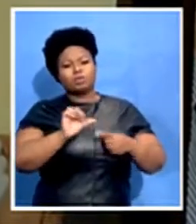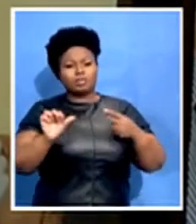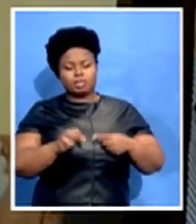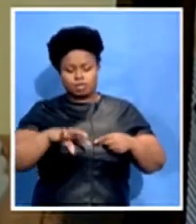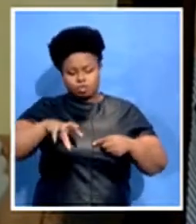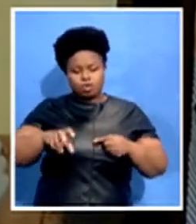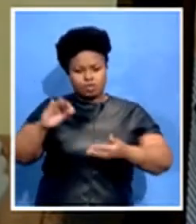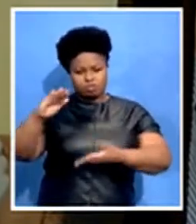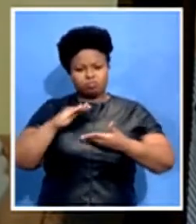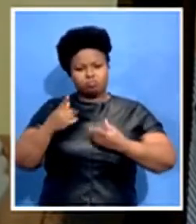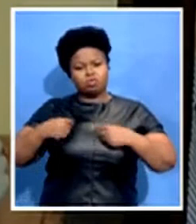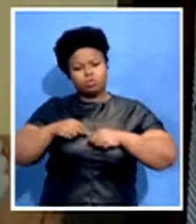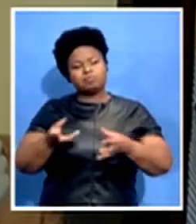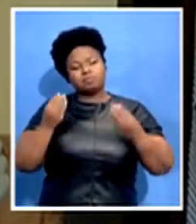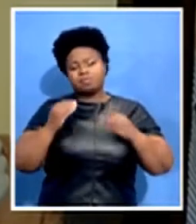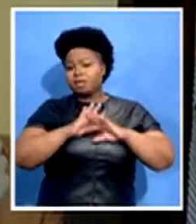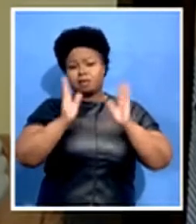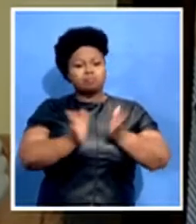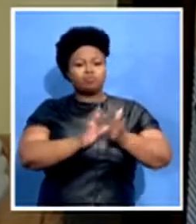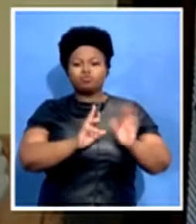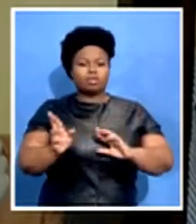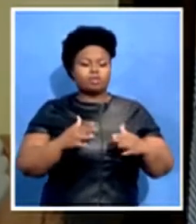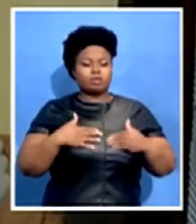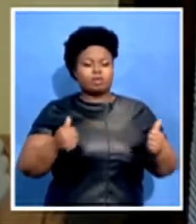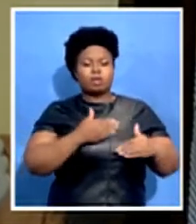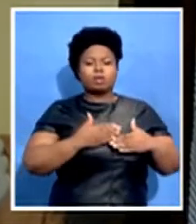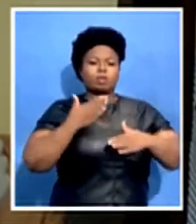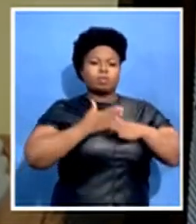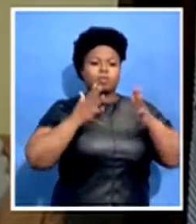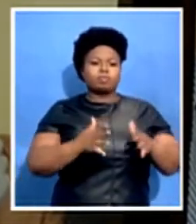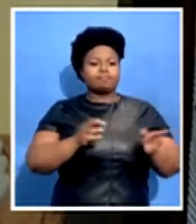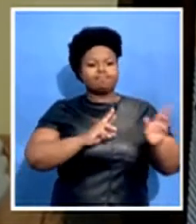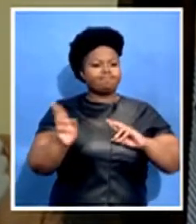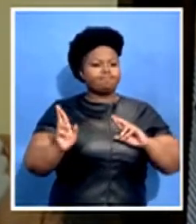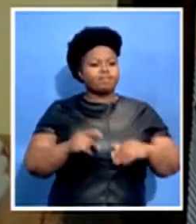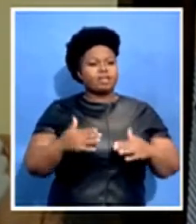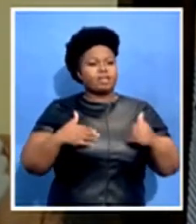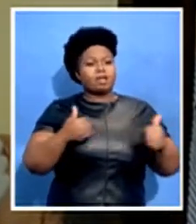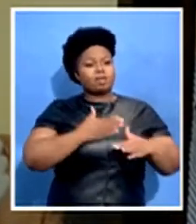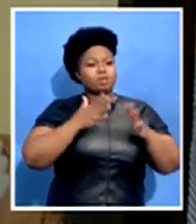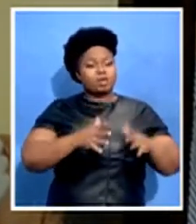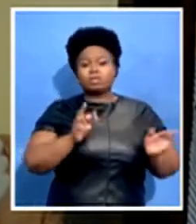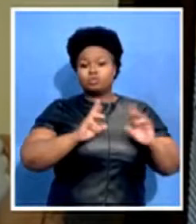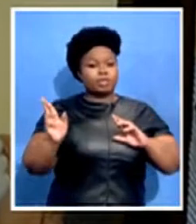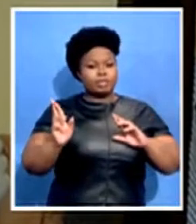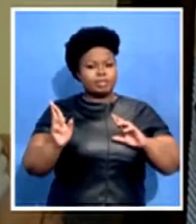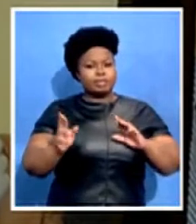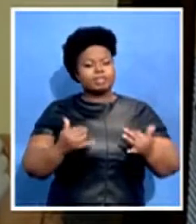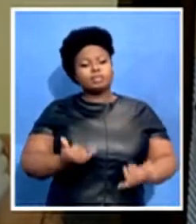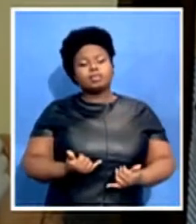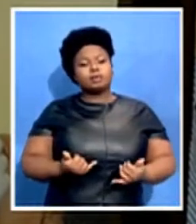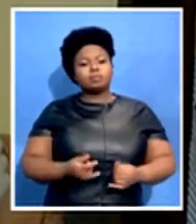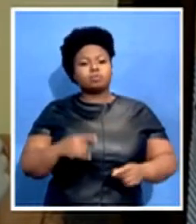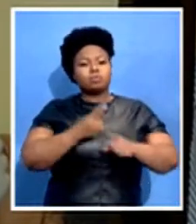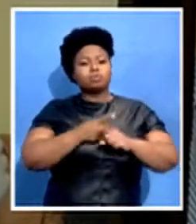go for the health workers. We are ready. Our health workers are ready for the vaccine, and our facilities are ready. Our storage